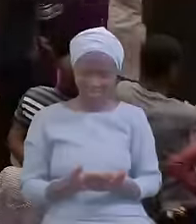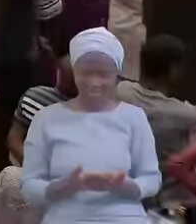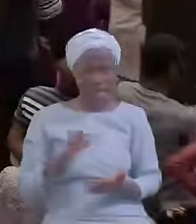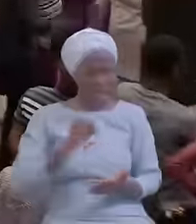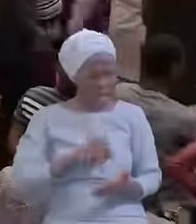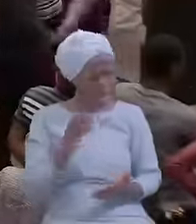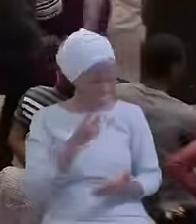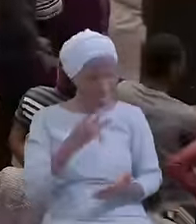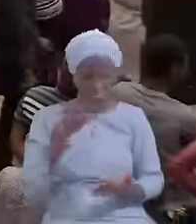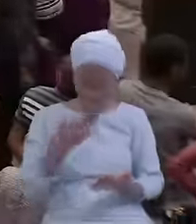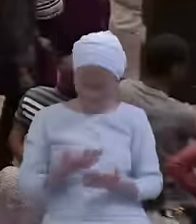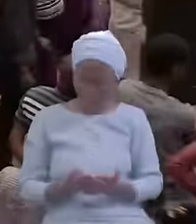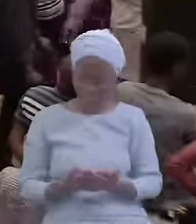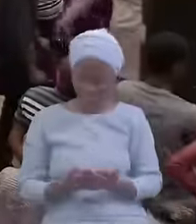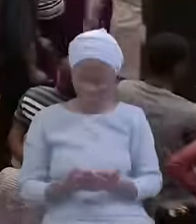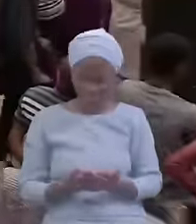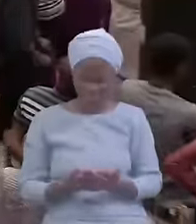I see well.